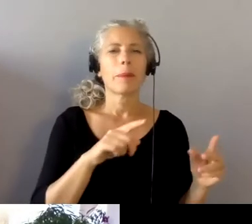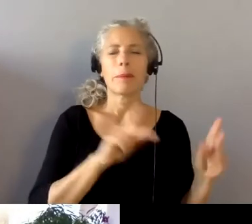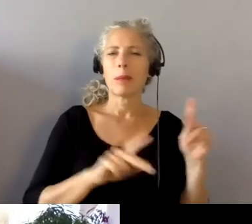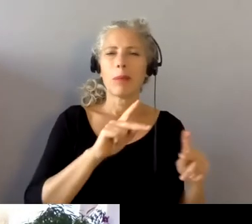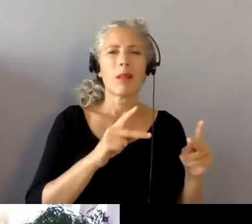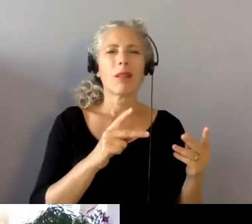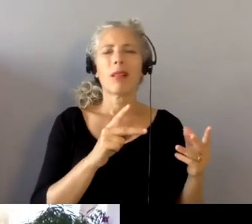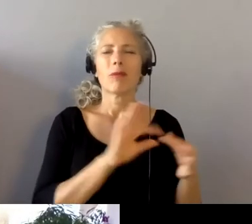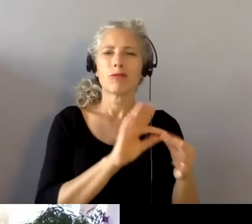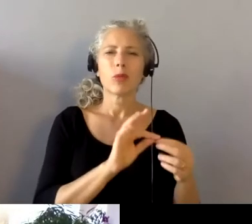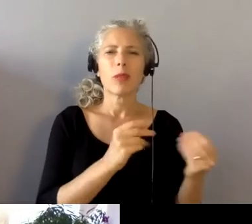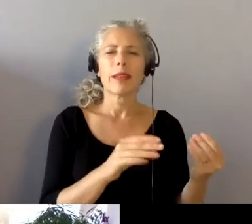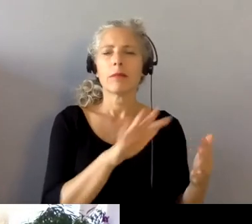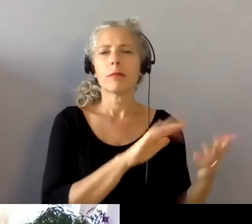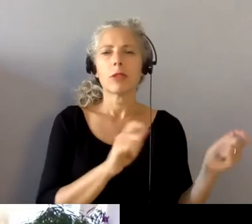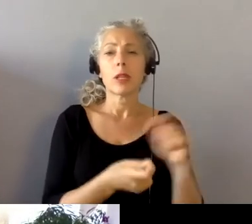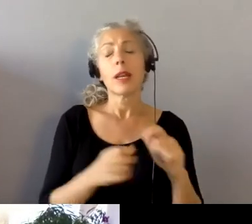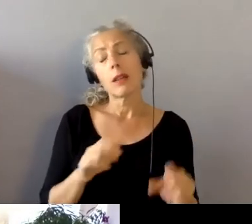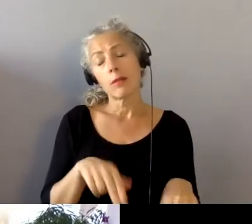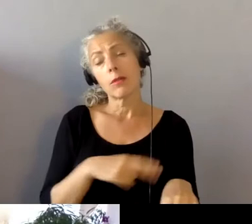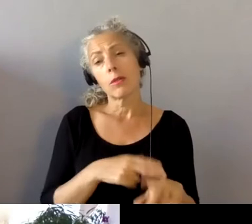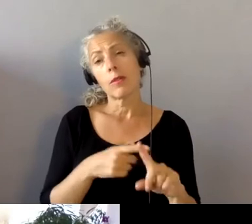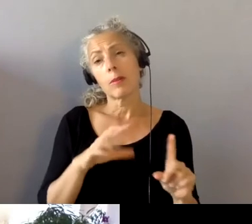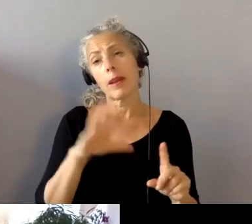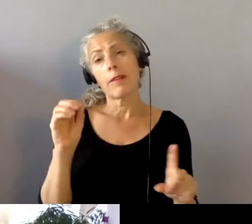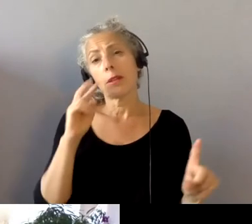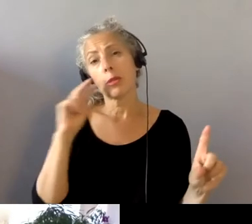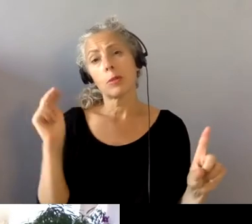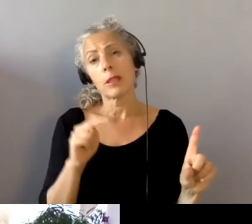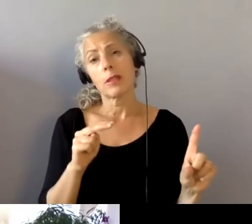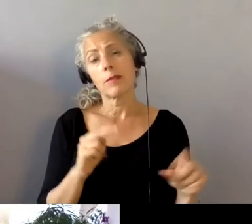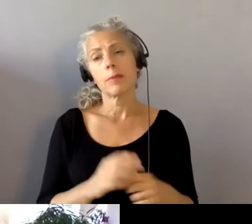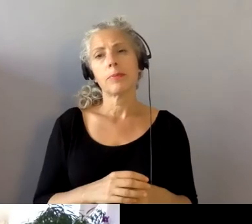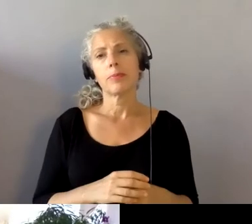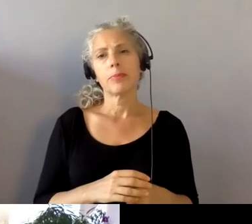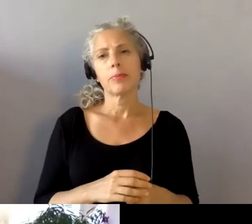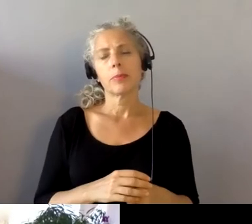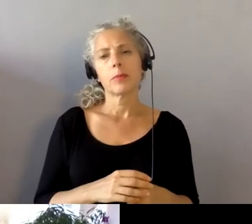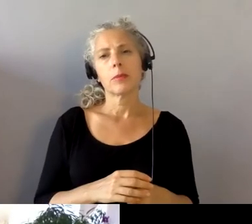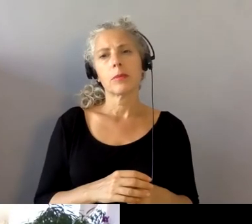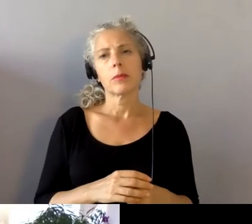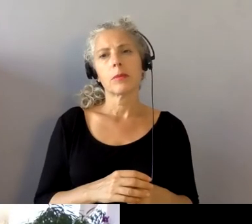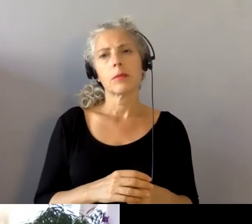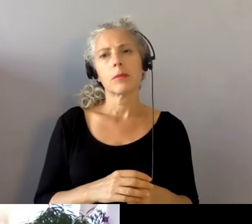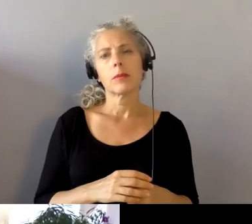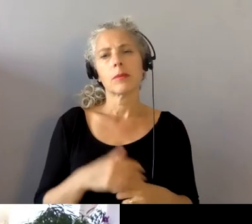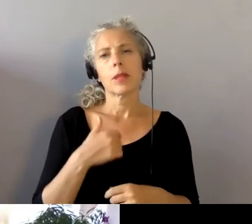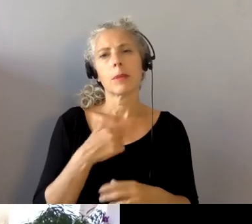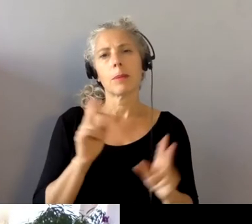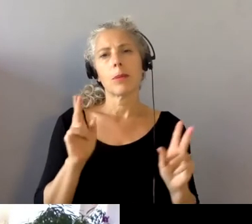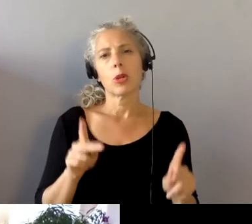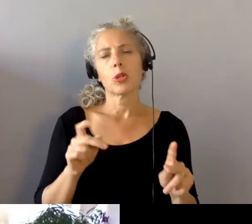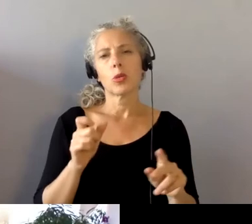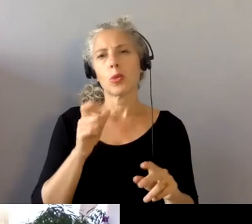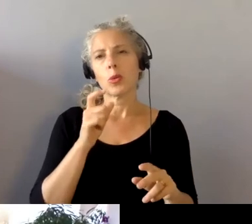interesting, especially again coming from the African perspective where, you know. Again, being a person who